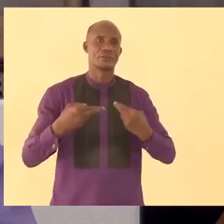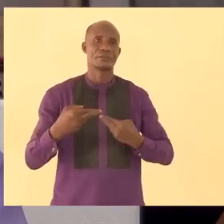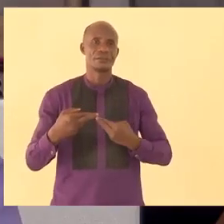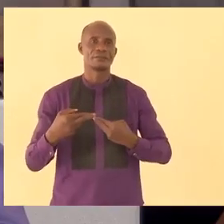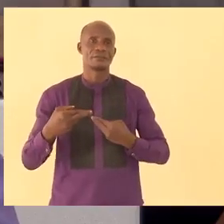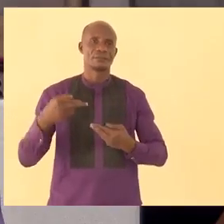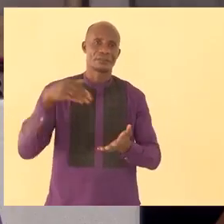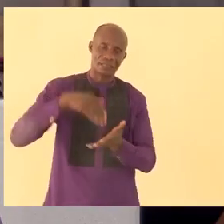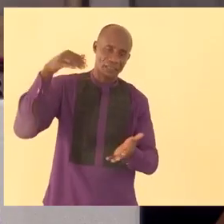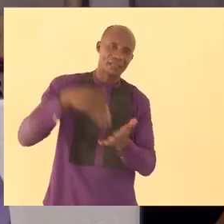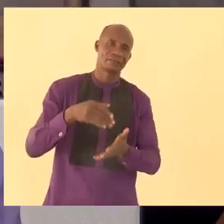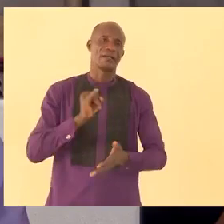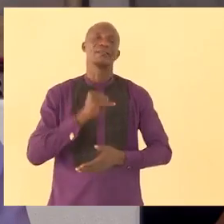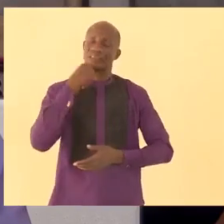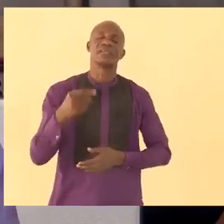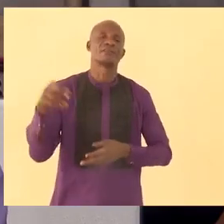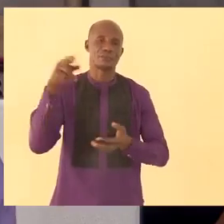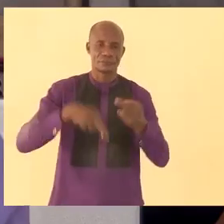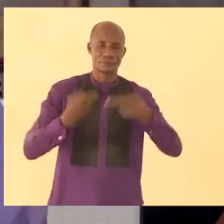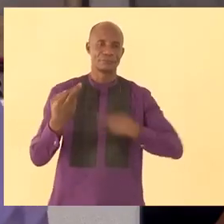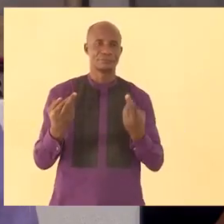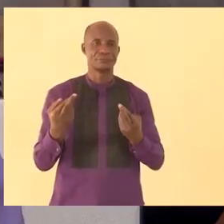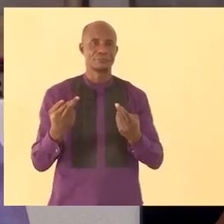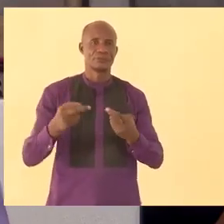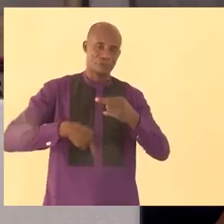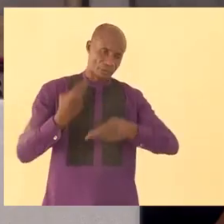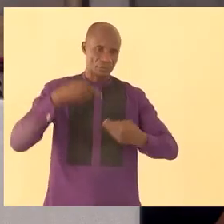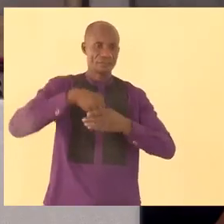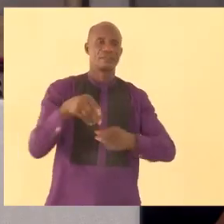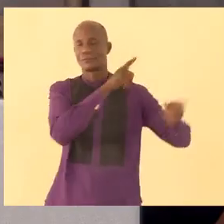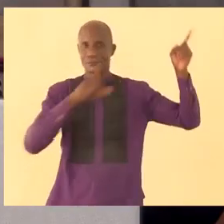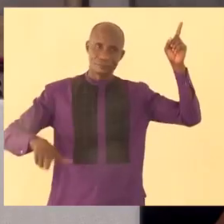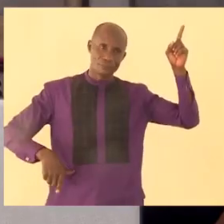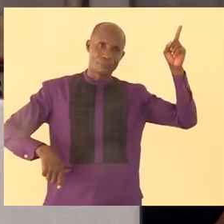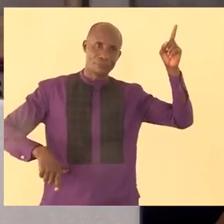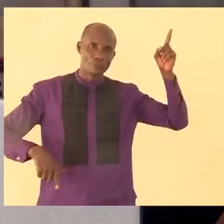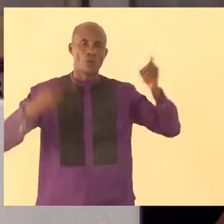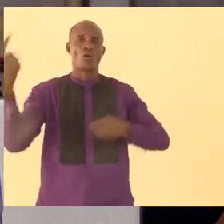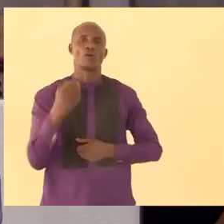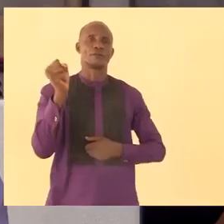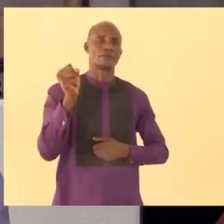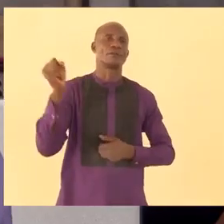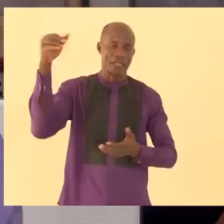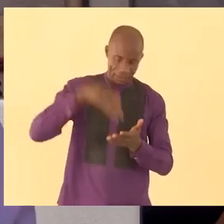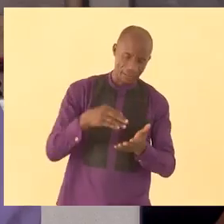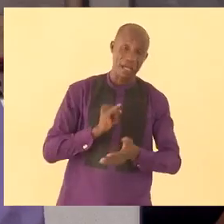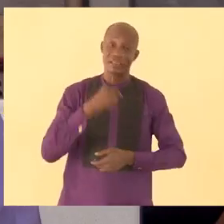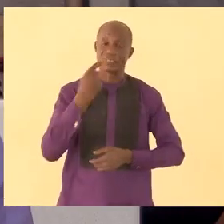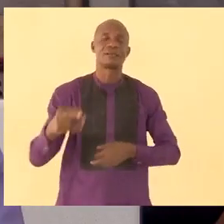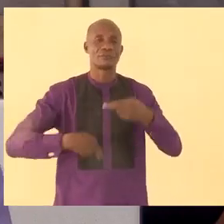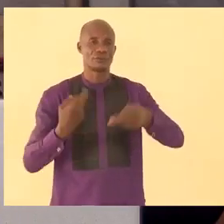rejoice, rejoice again. I say, rejoice, rejoice in the Lord always again. I